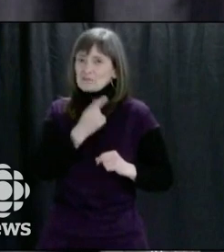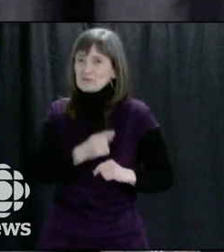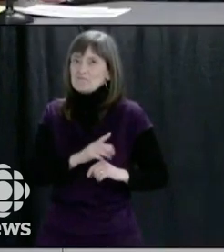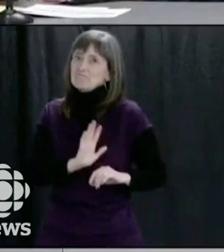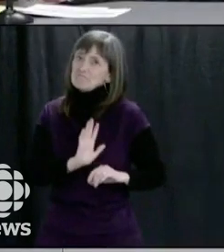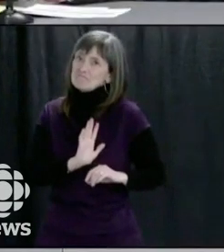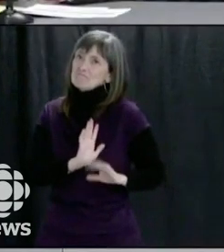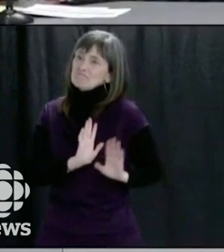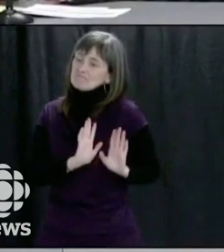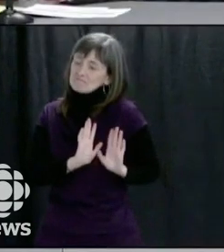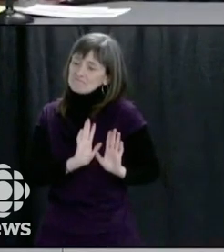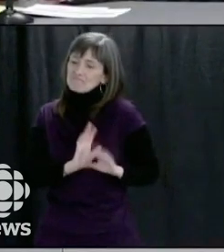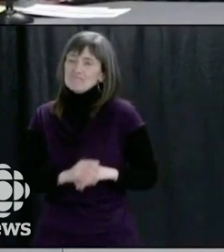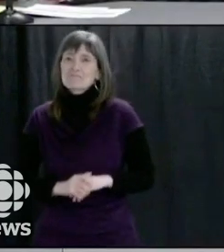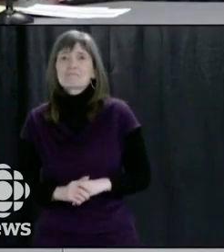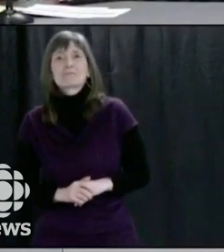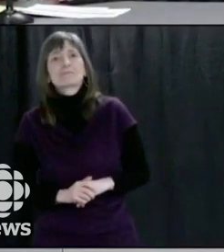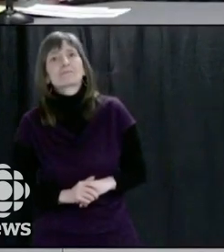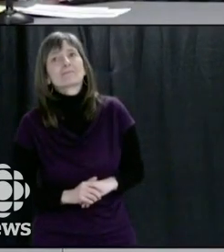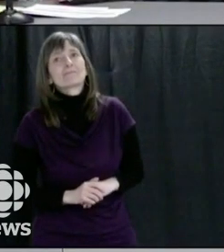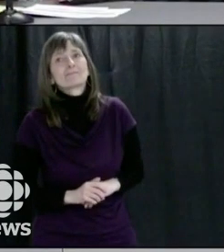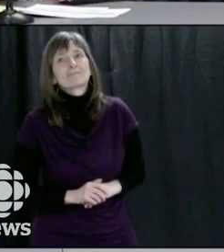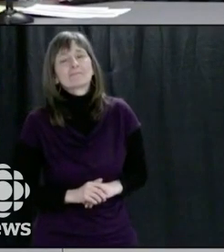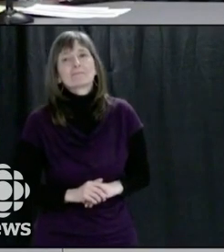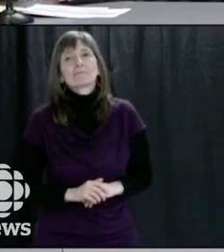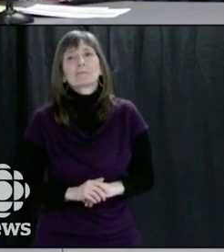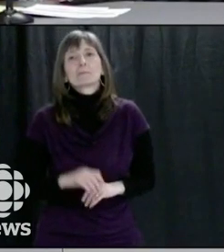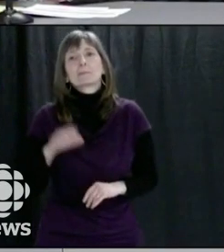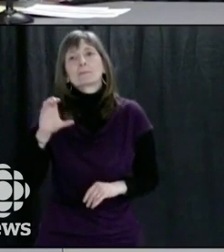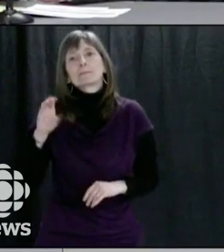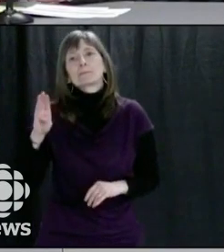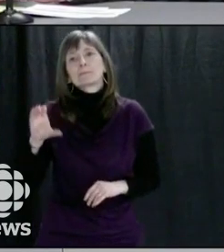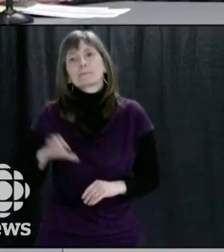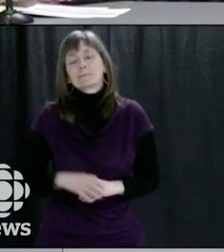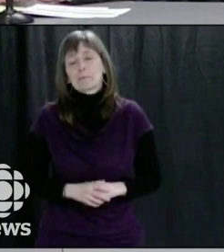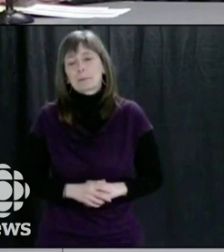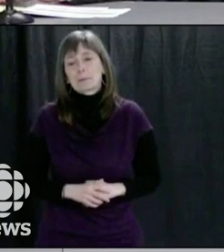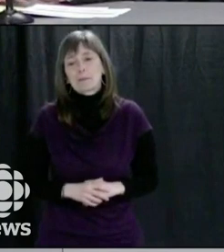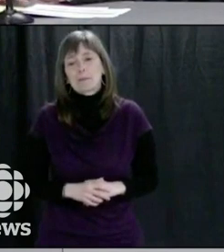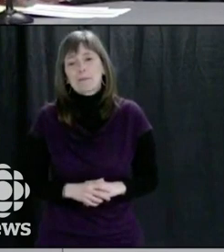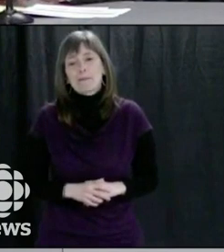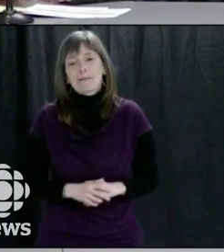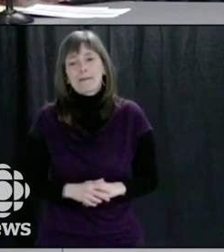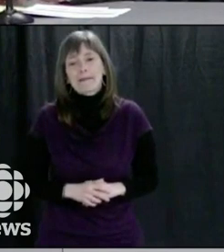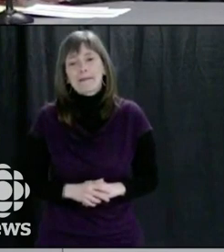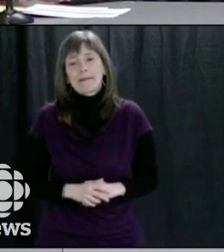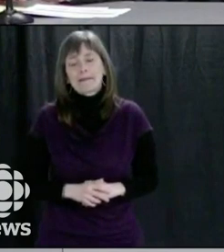Thank you. Our next question is from Peter Cowan of CBC News.